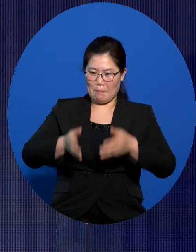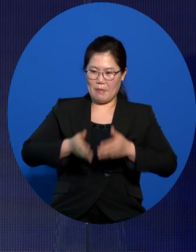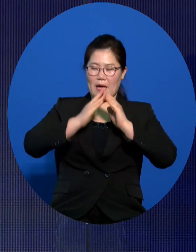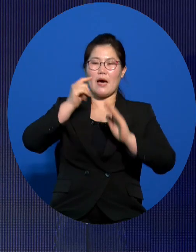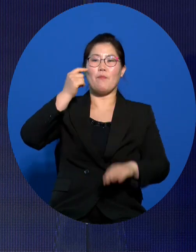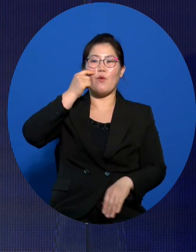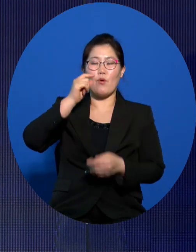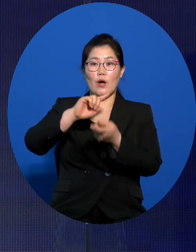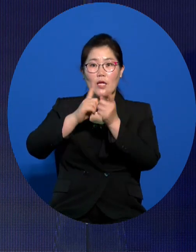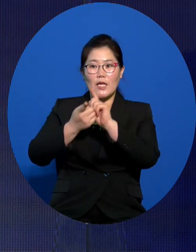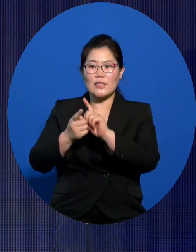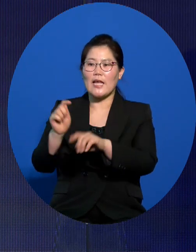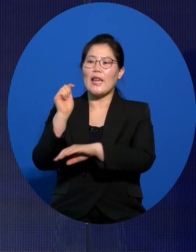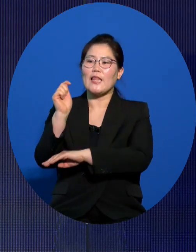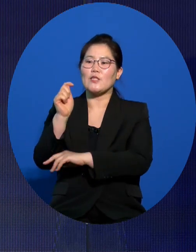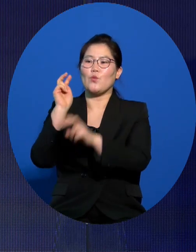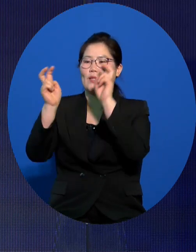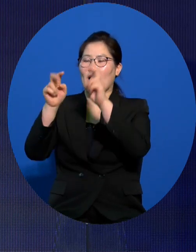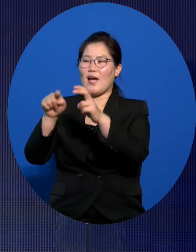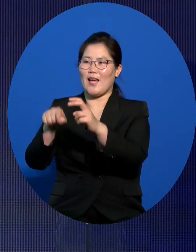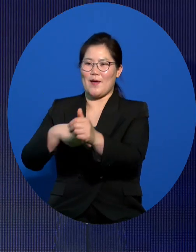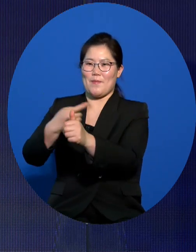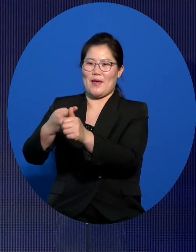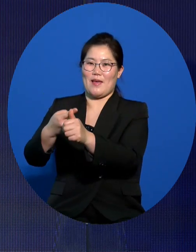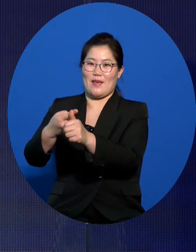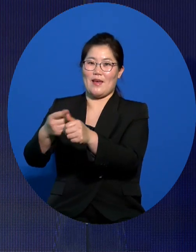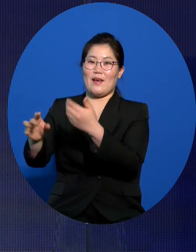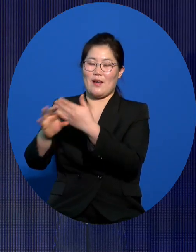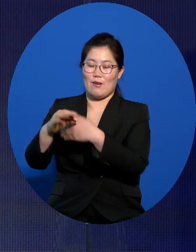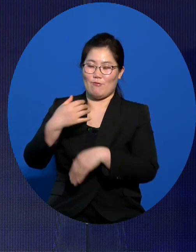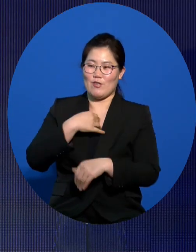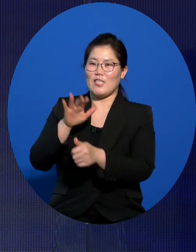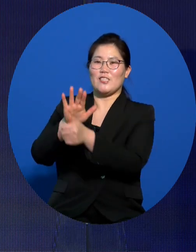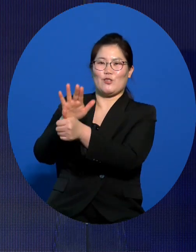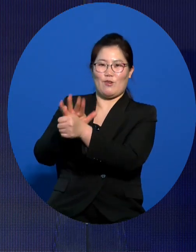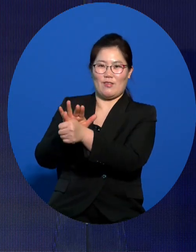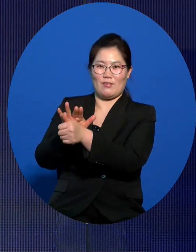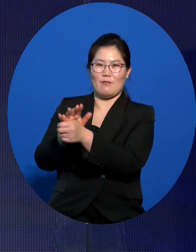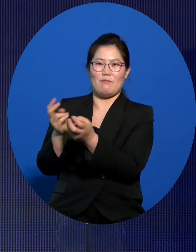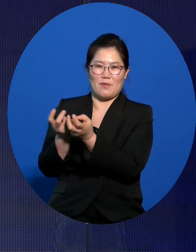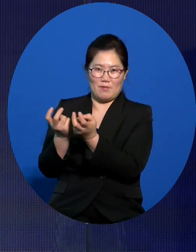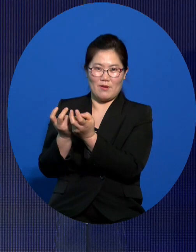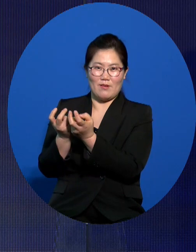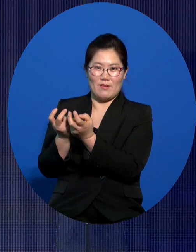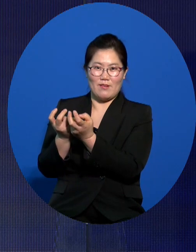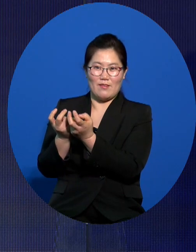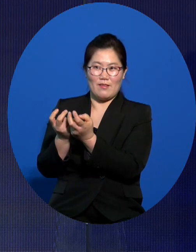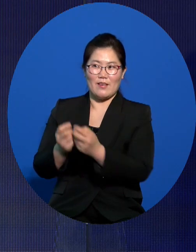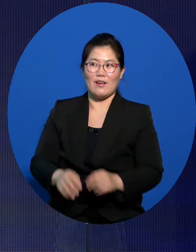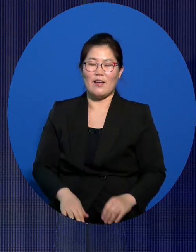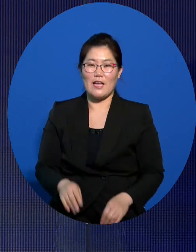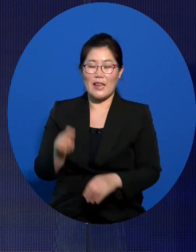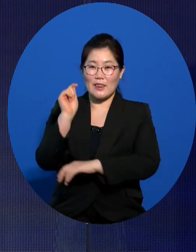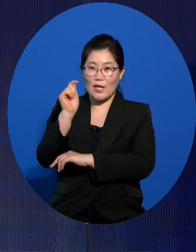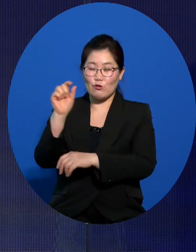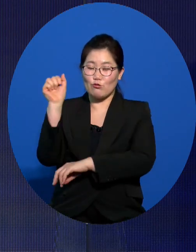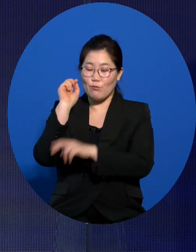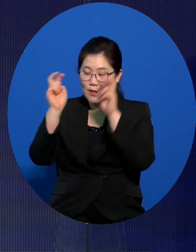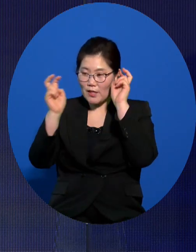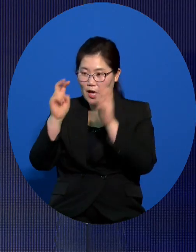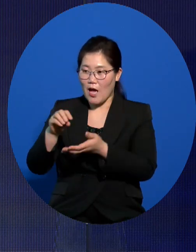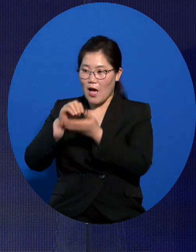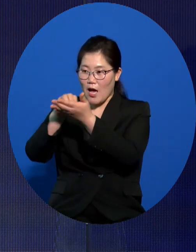law, we could not directly operate a transportation business. So what we did was